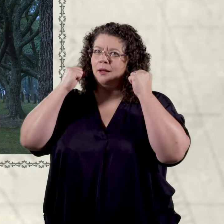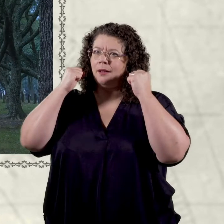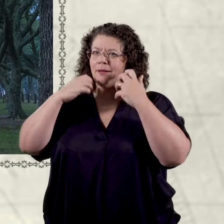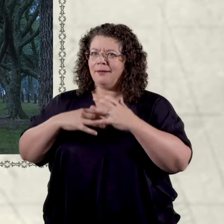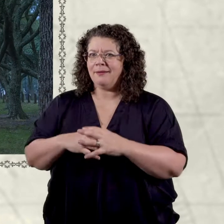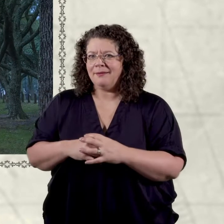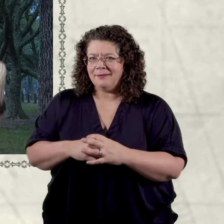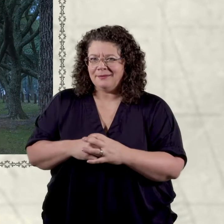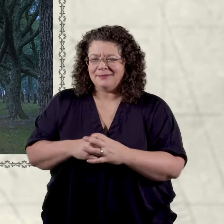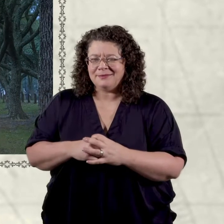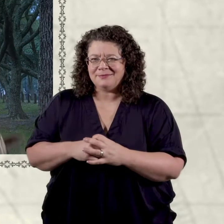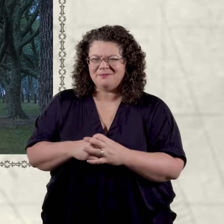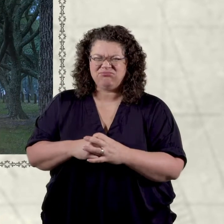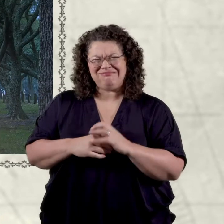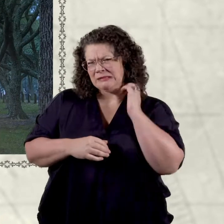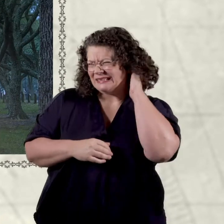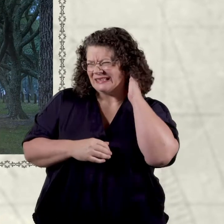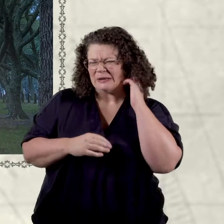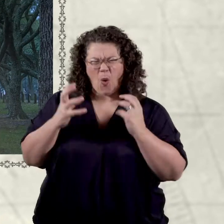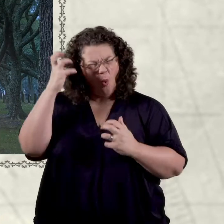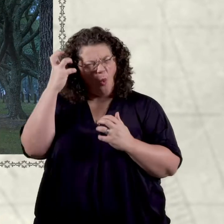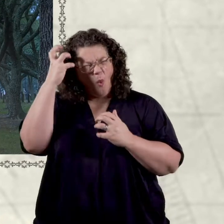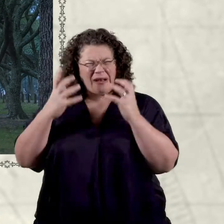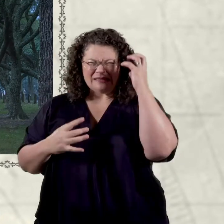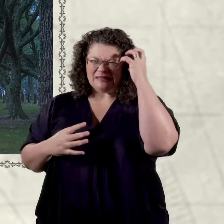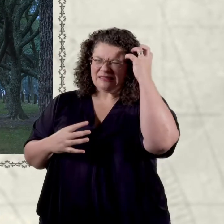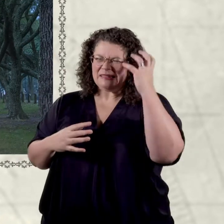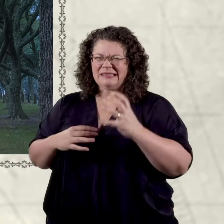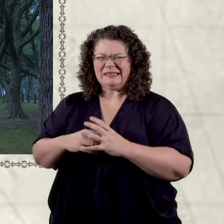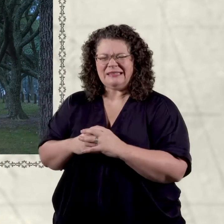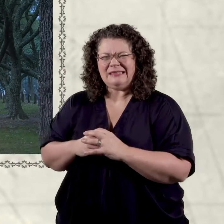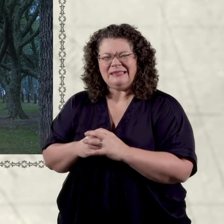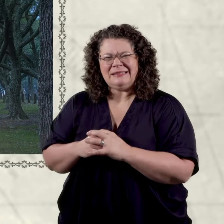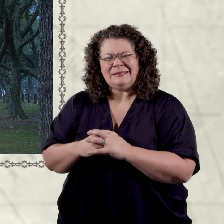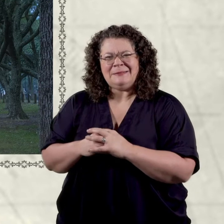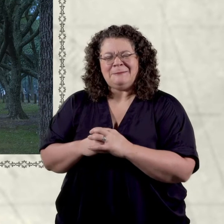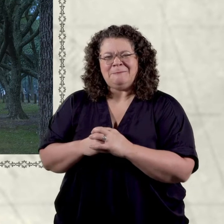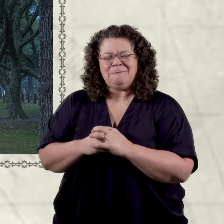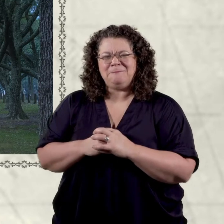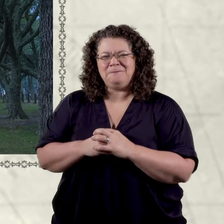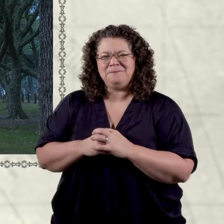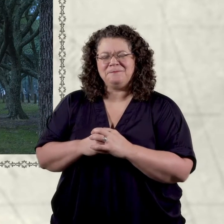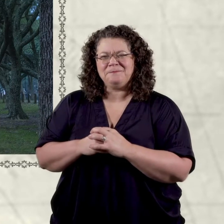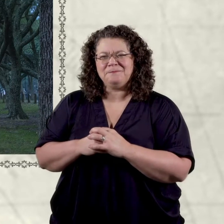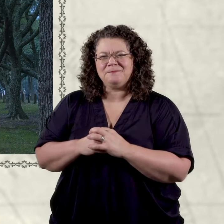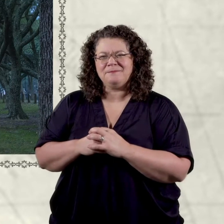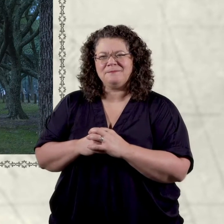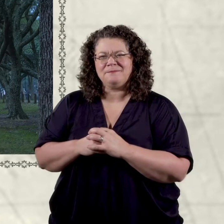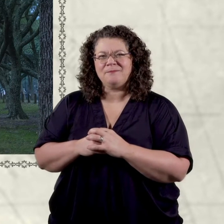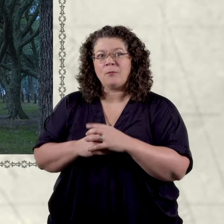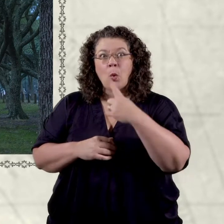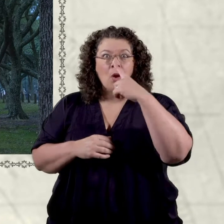Huh? Oh, it's itchy. Ow. Oh. A